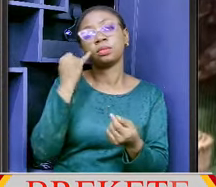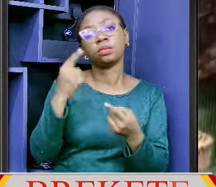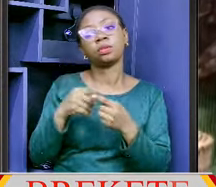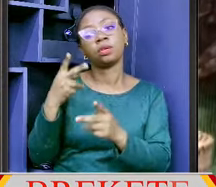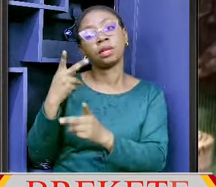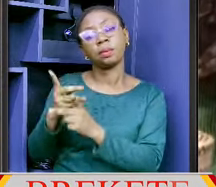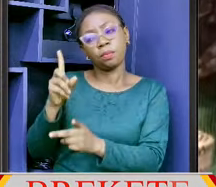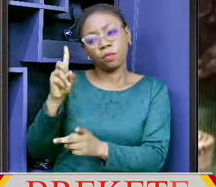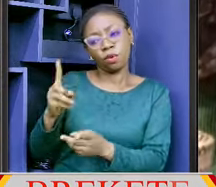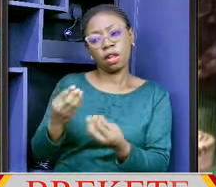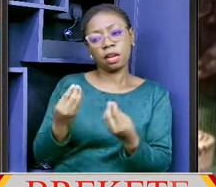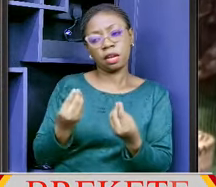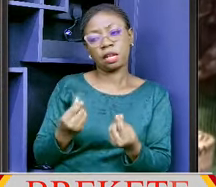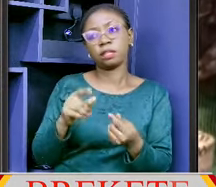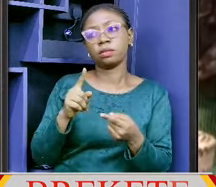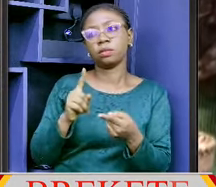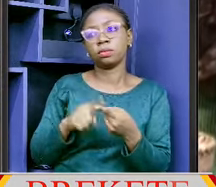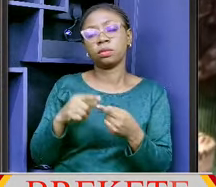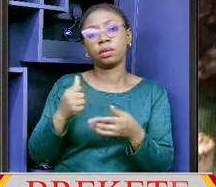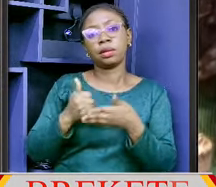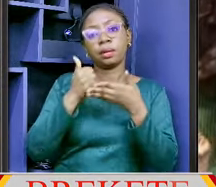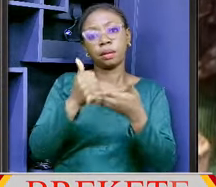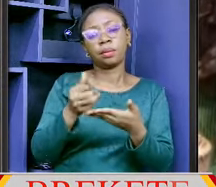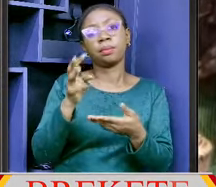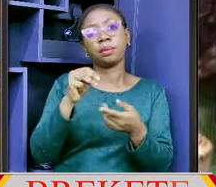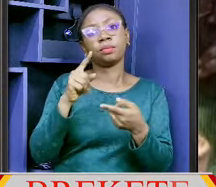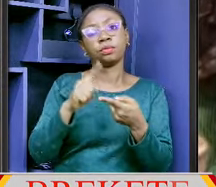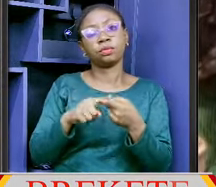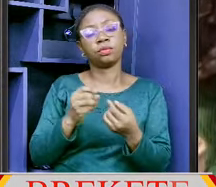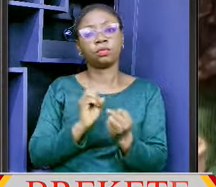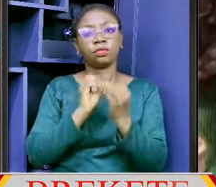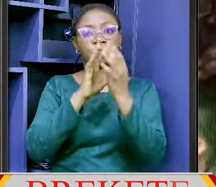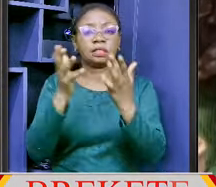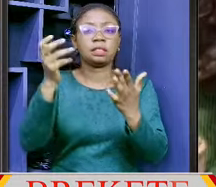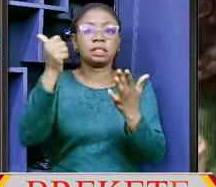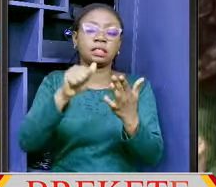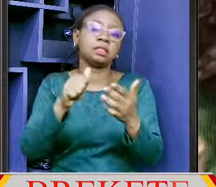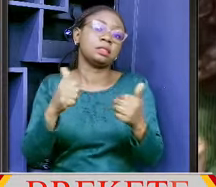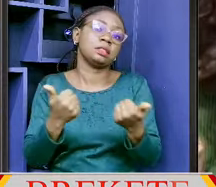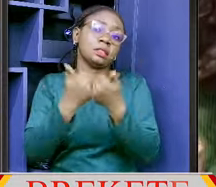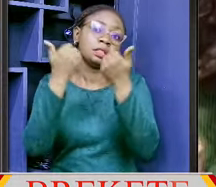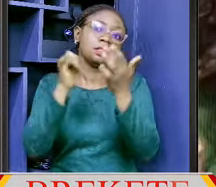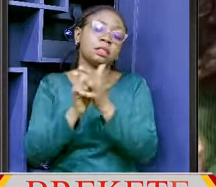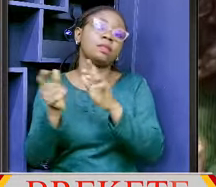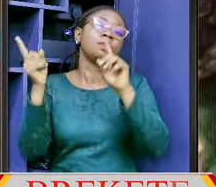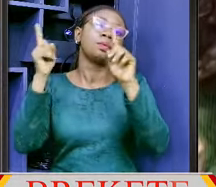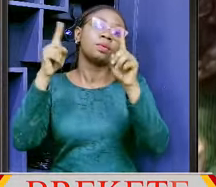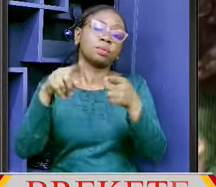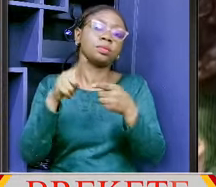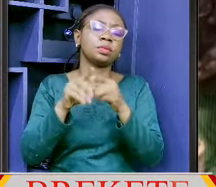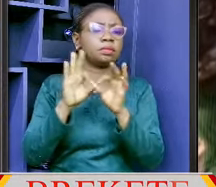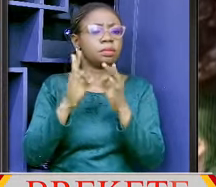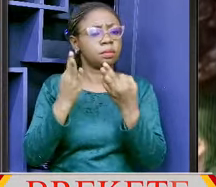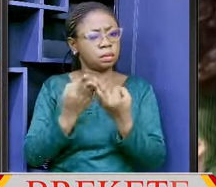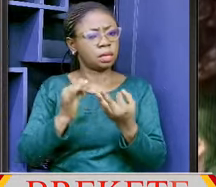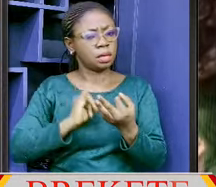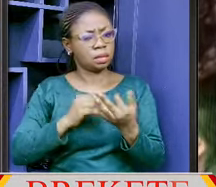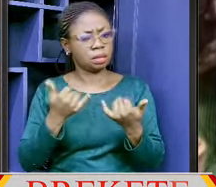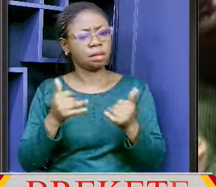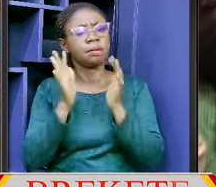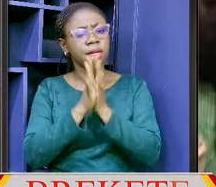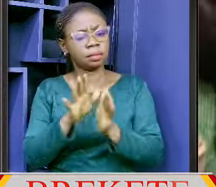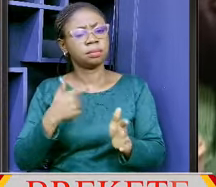him face any challenges that will come into the family. So I was the person that even asked my brother